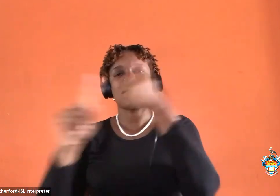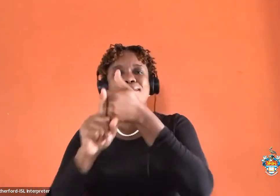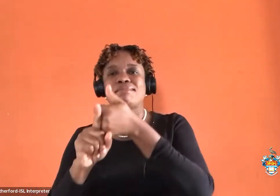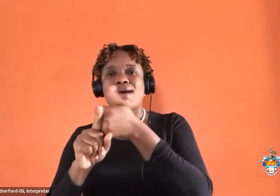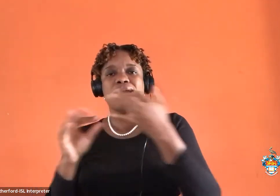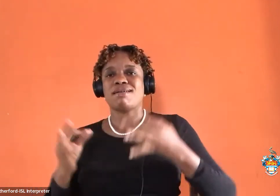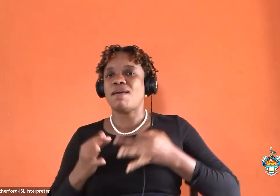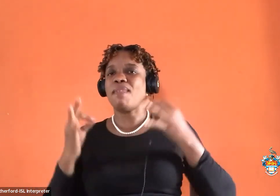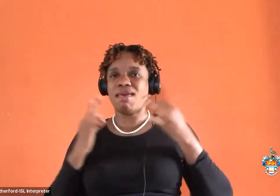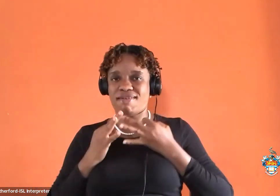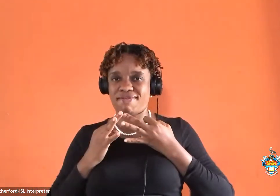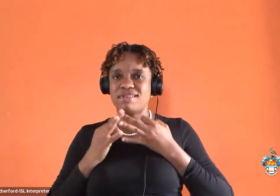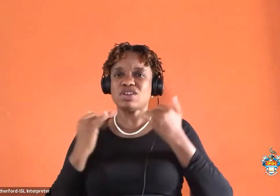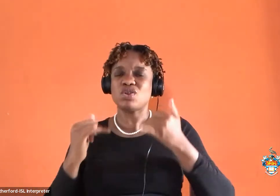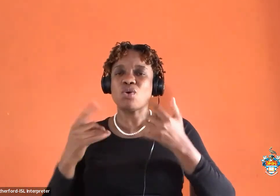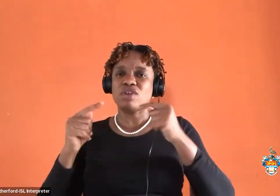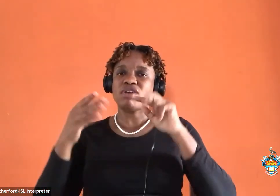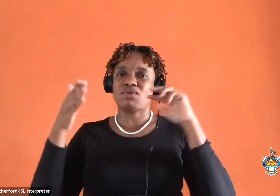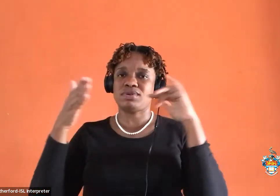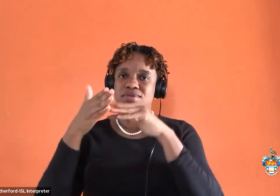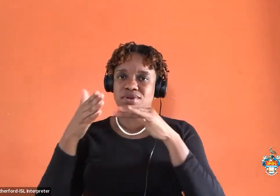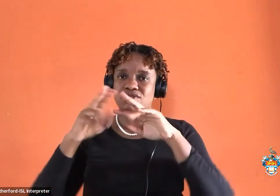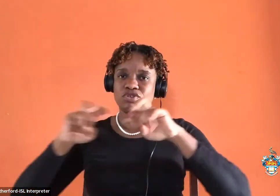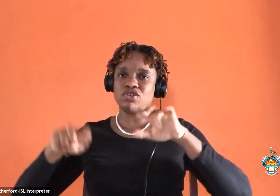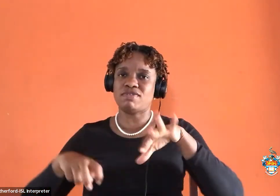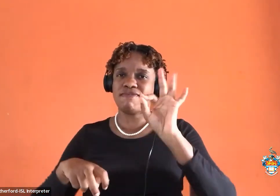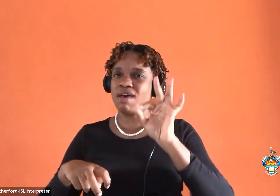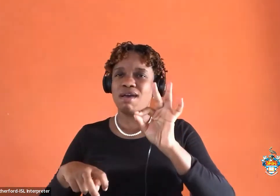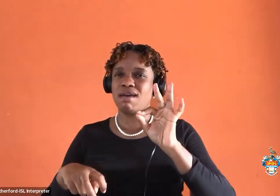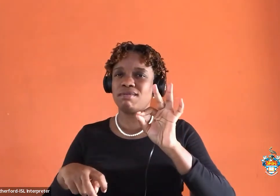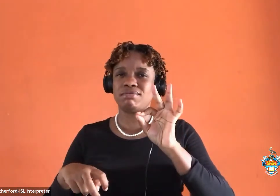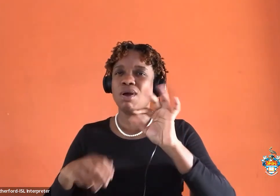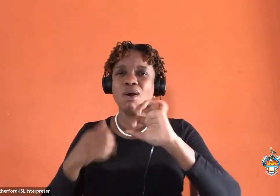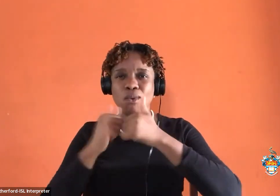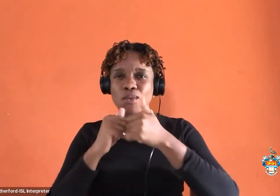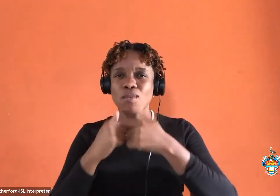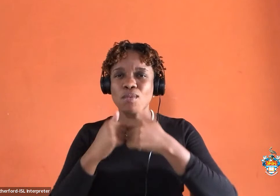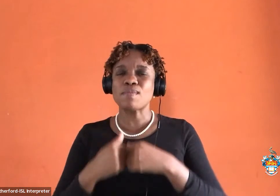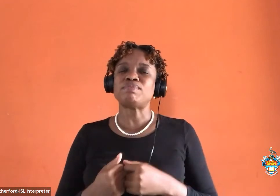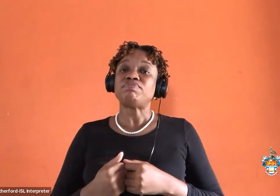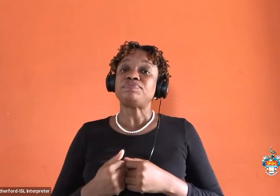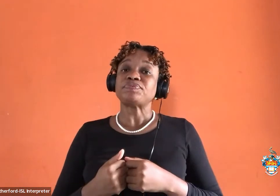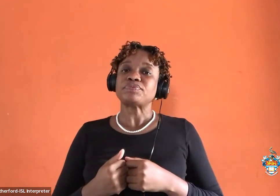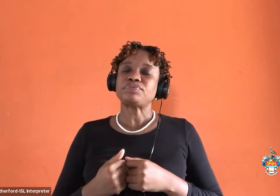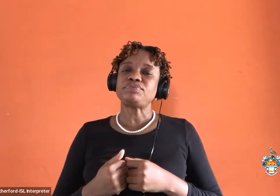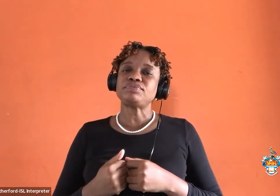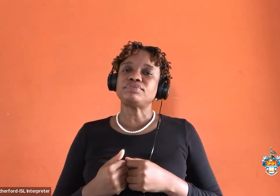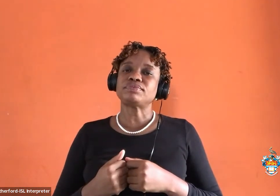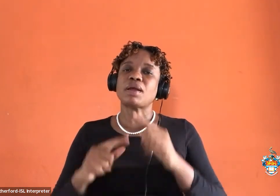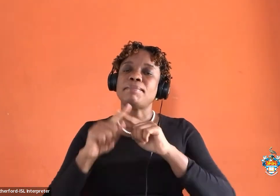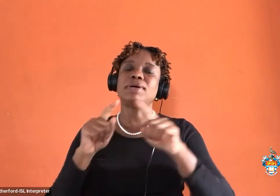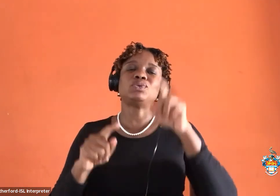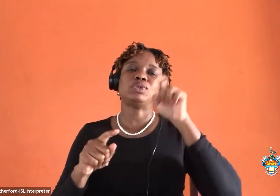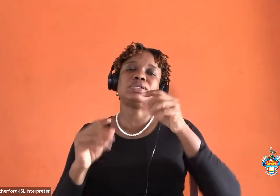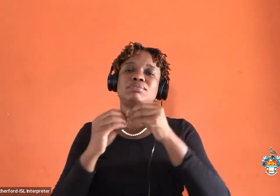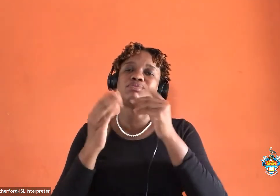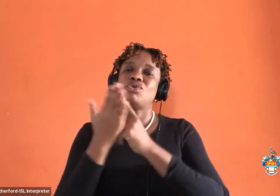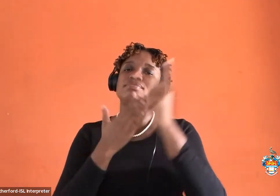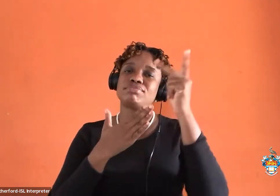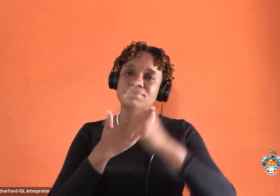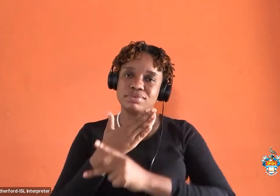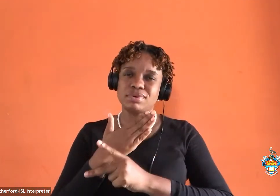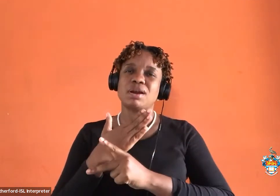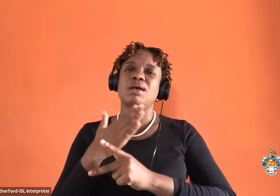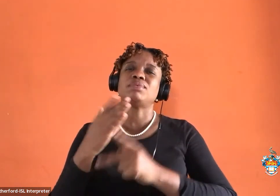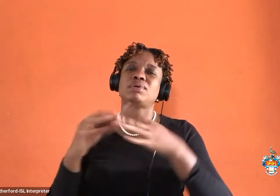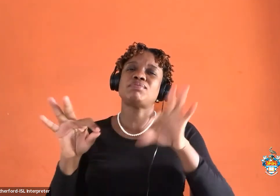there is definitely need for other similar programs and public awareness entities to be developed. And I